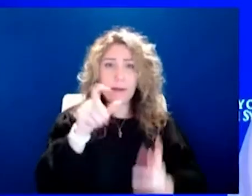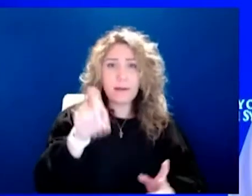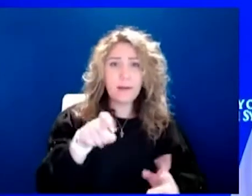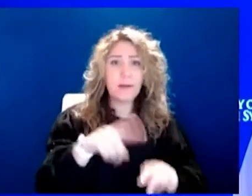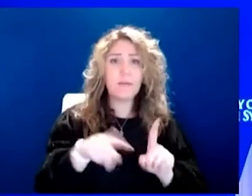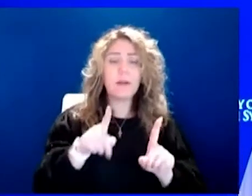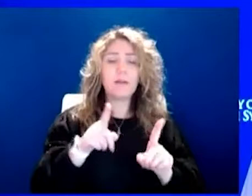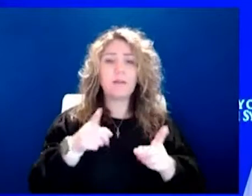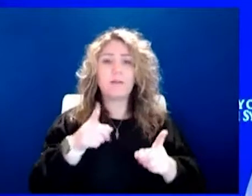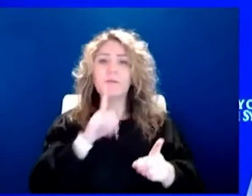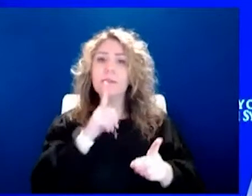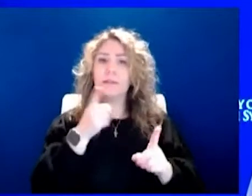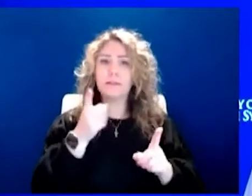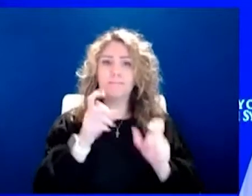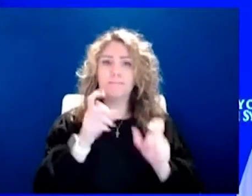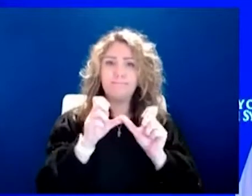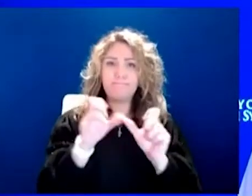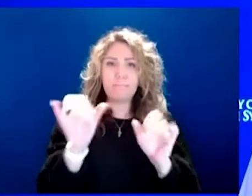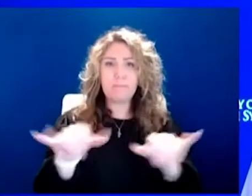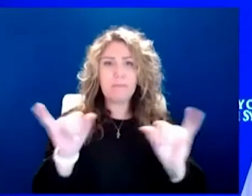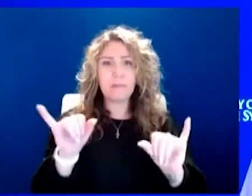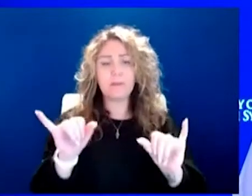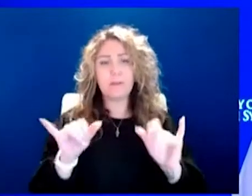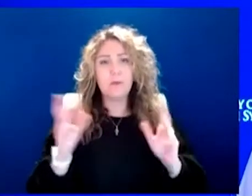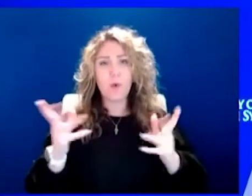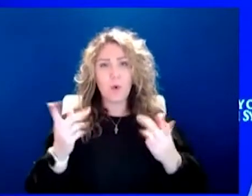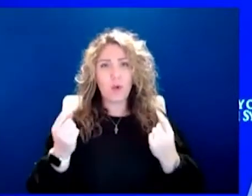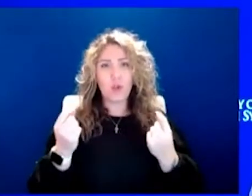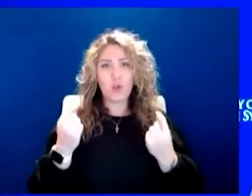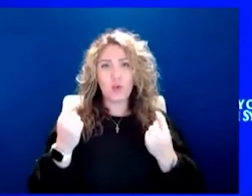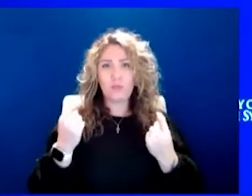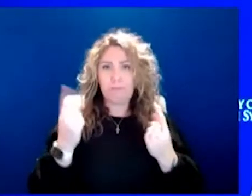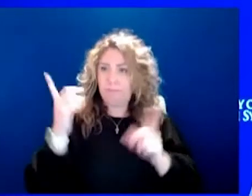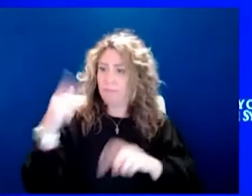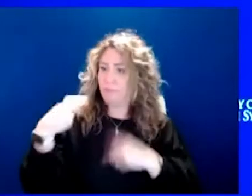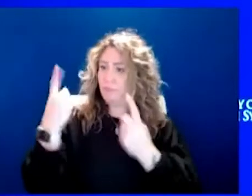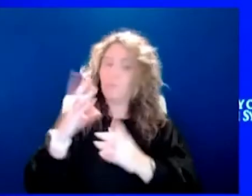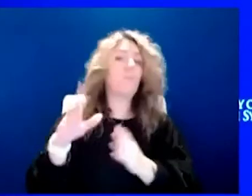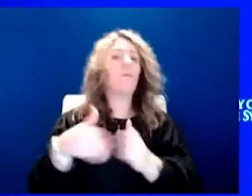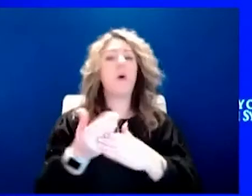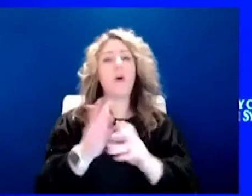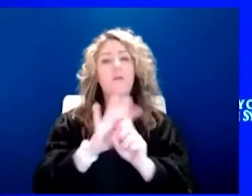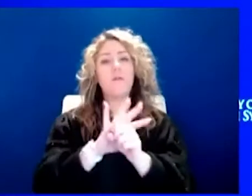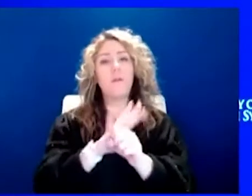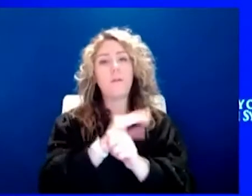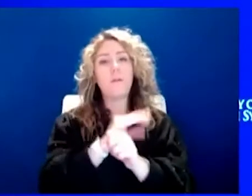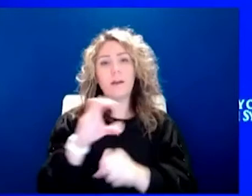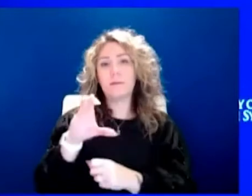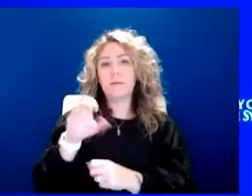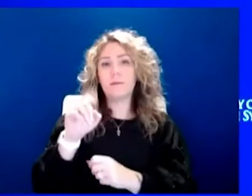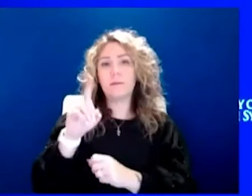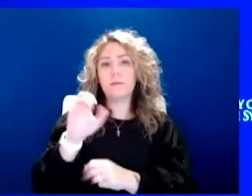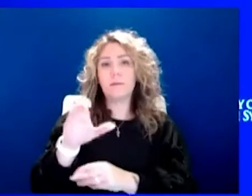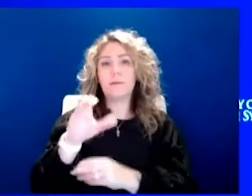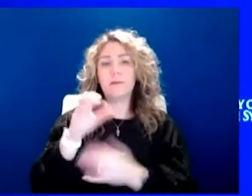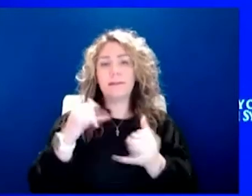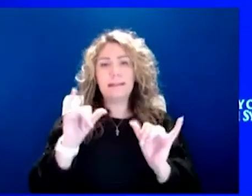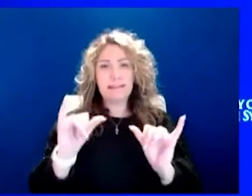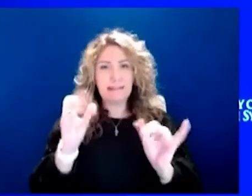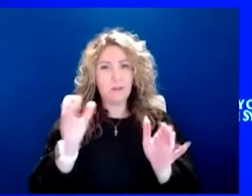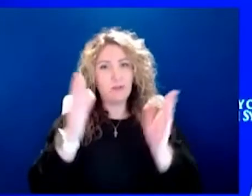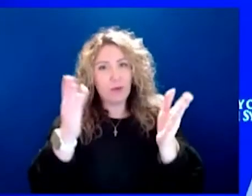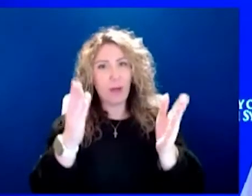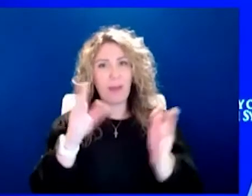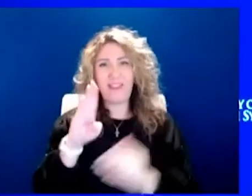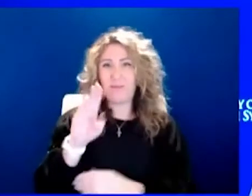continue and be consistent with what we've been doing throughout the pandemic. And right now, the CDC recommendation is still to get that booster.